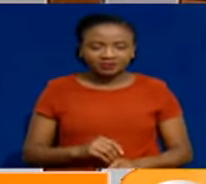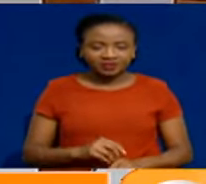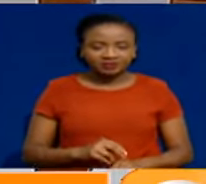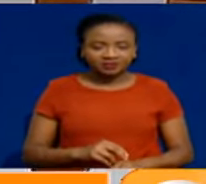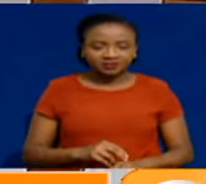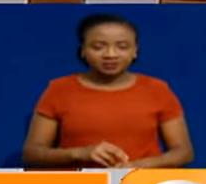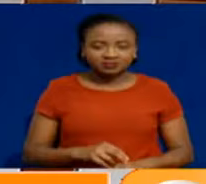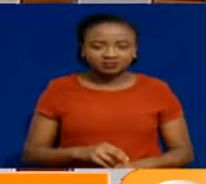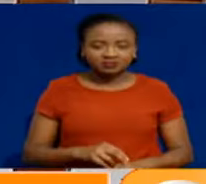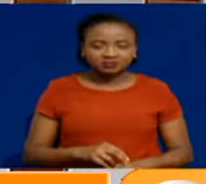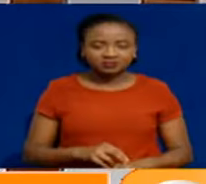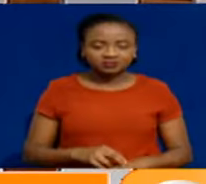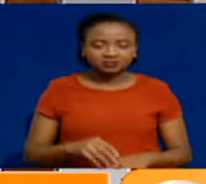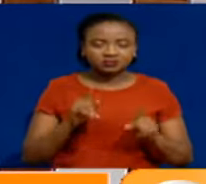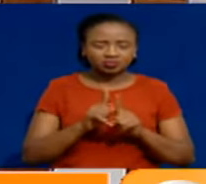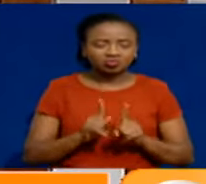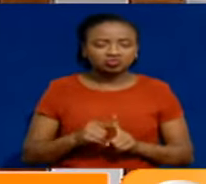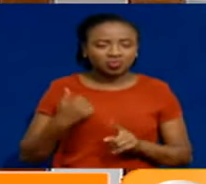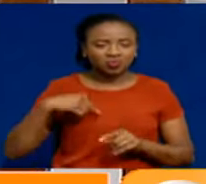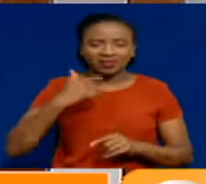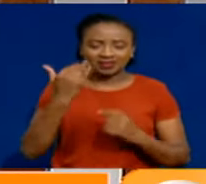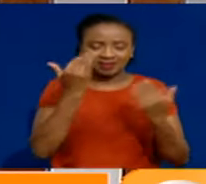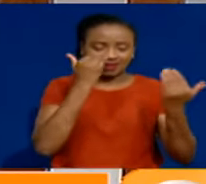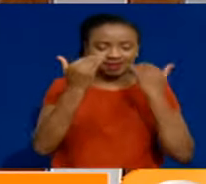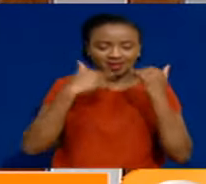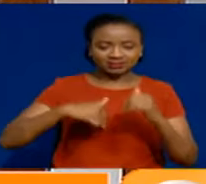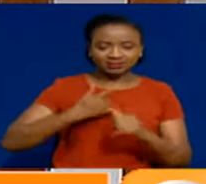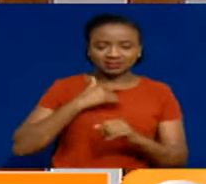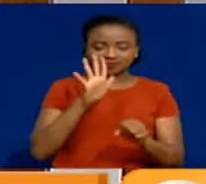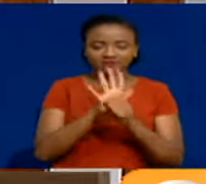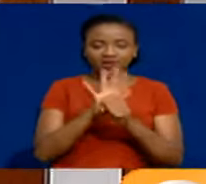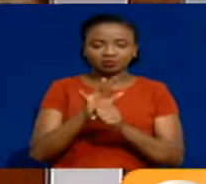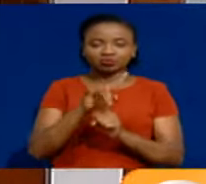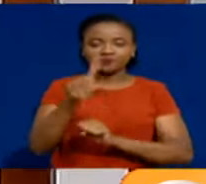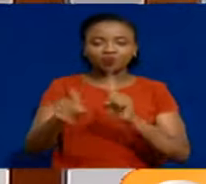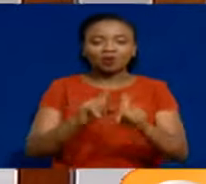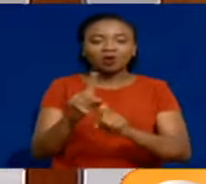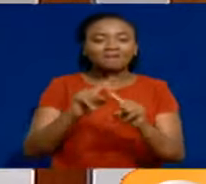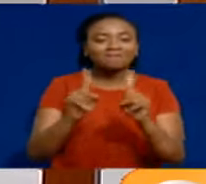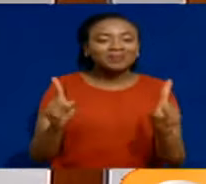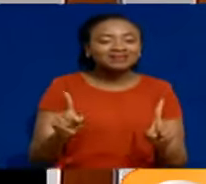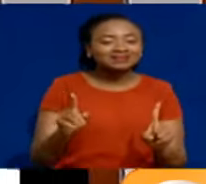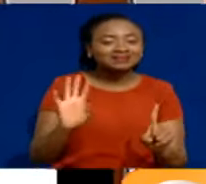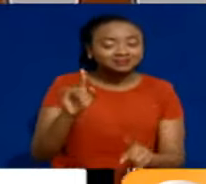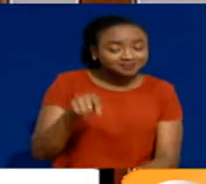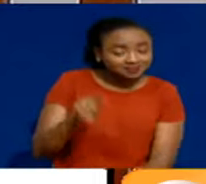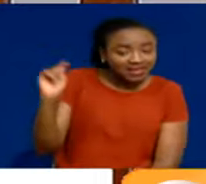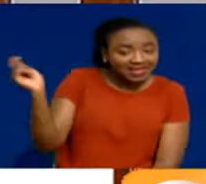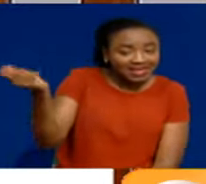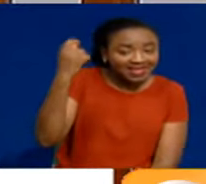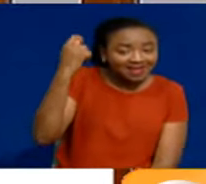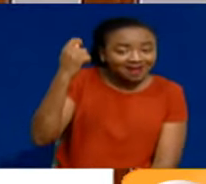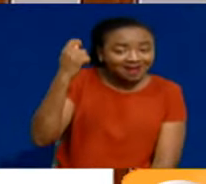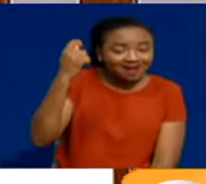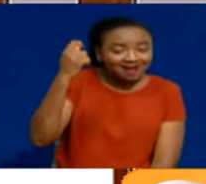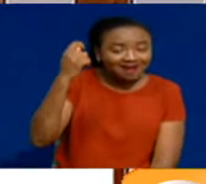are, and asking ourselves a lot of questions. Where Kenya is going? You know, Kenya is more bigger than all of us.